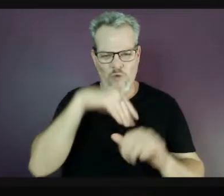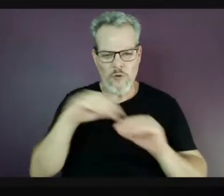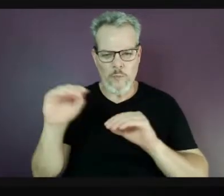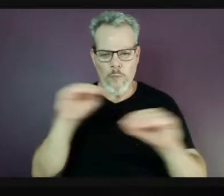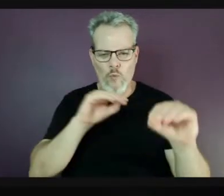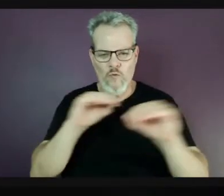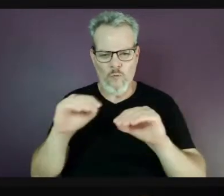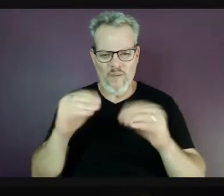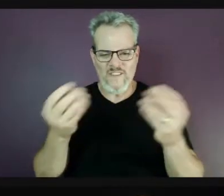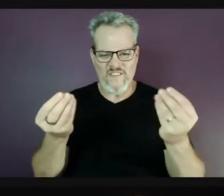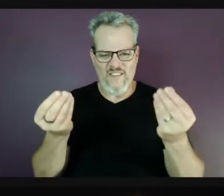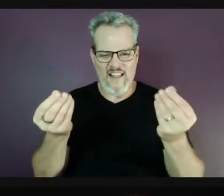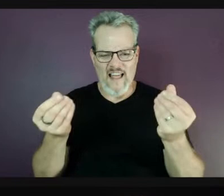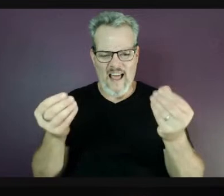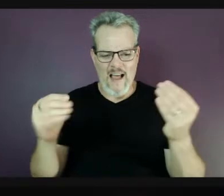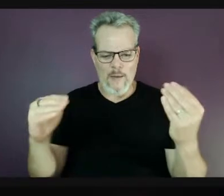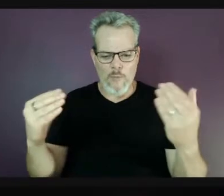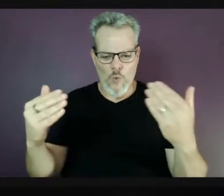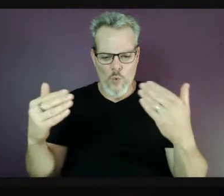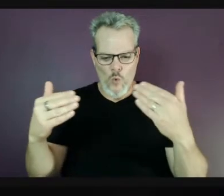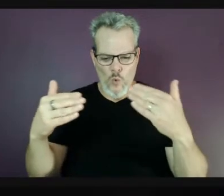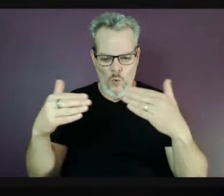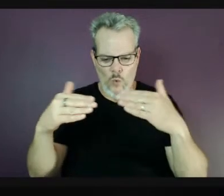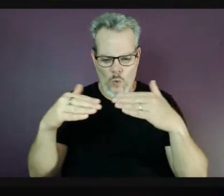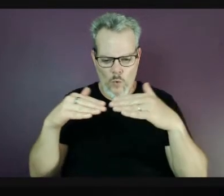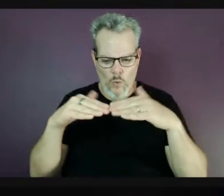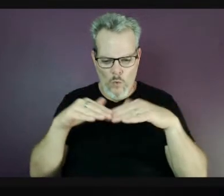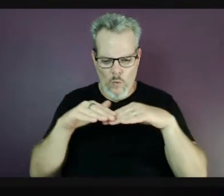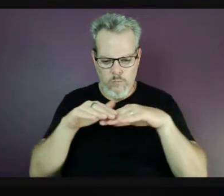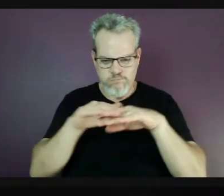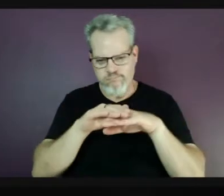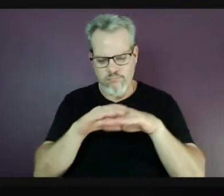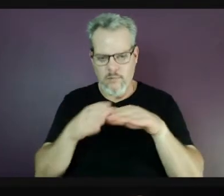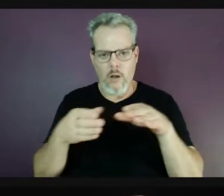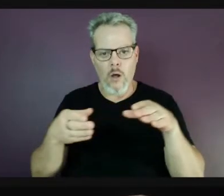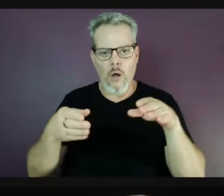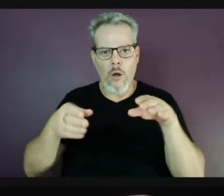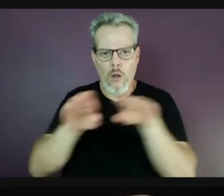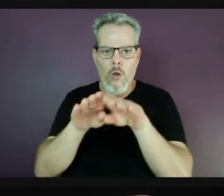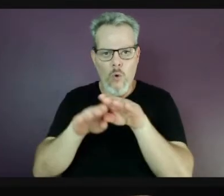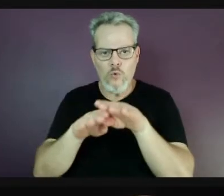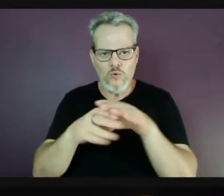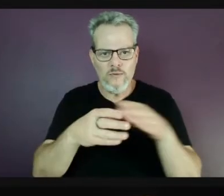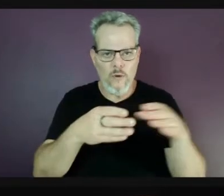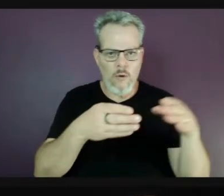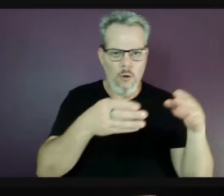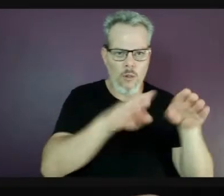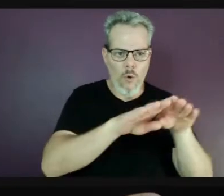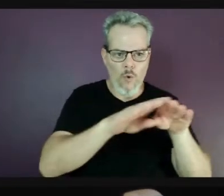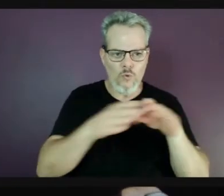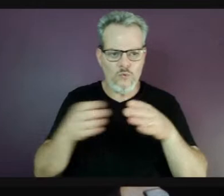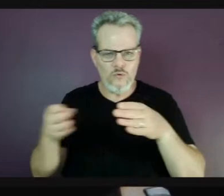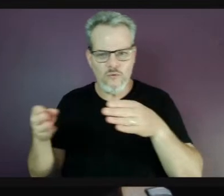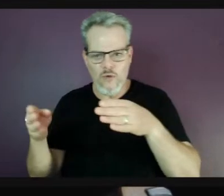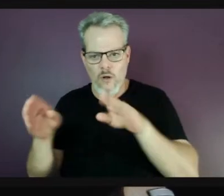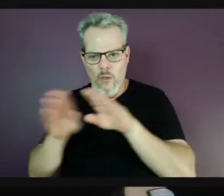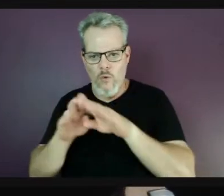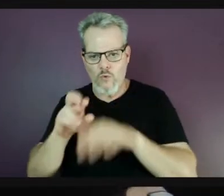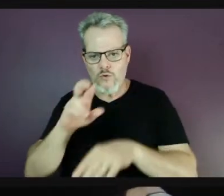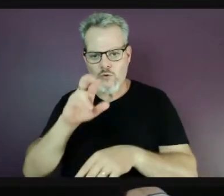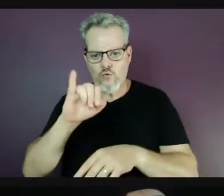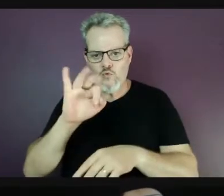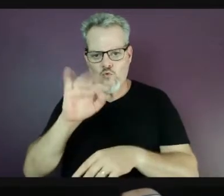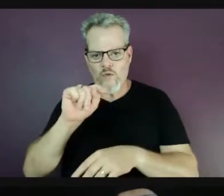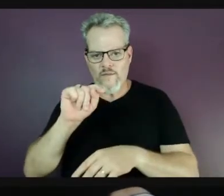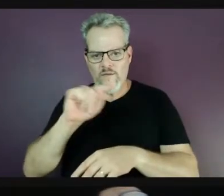there moving to close a rift zone. This moving north closes a rift zone. This moving north closes a rift zone. And that explains that